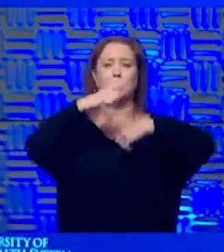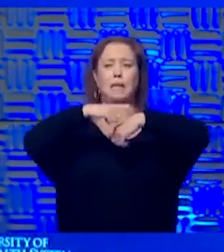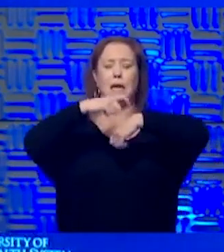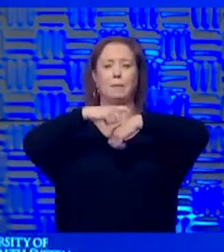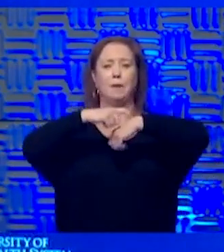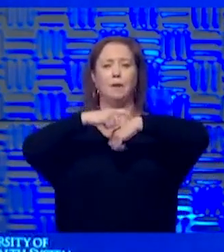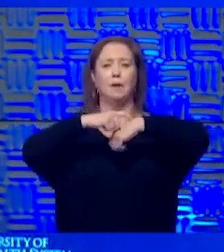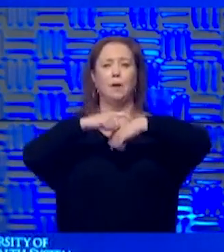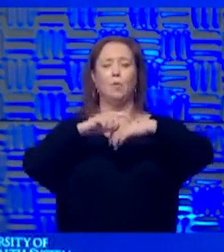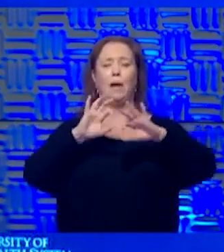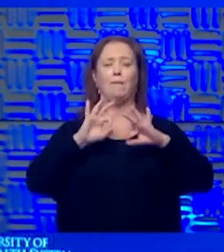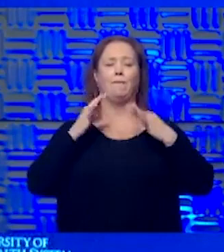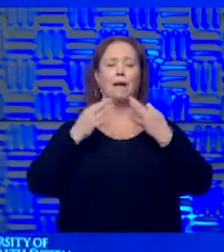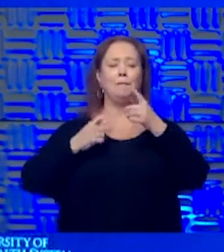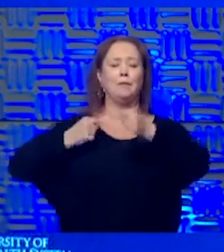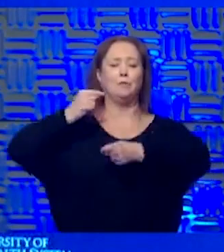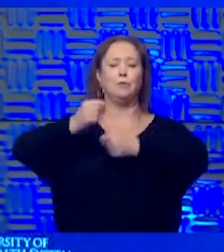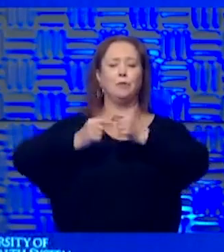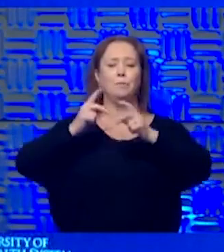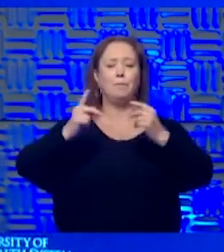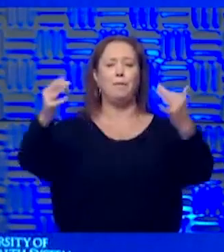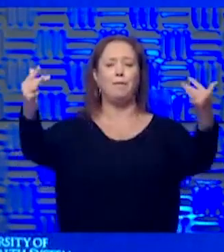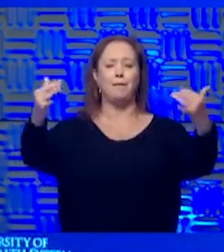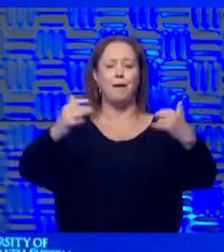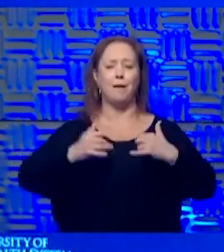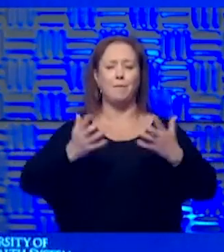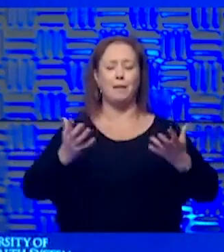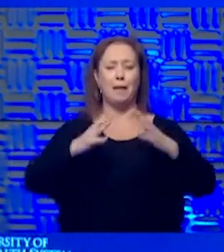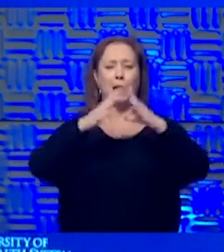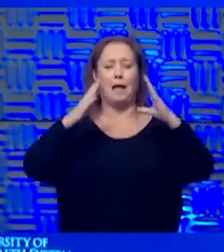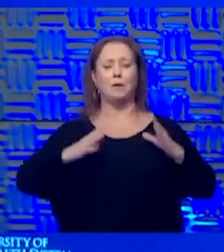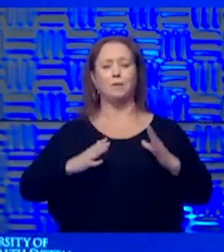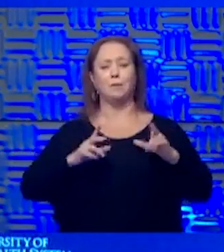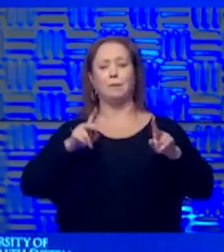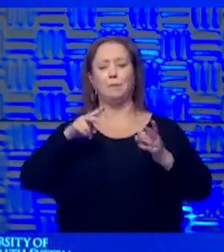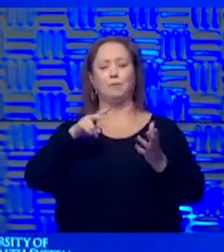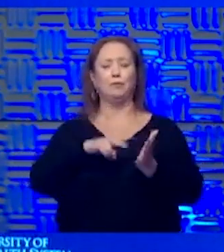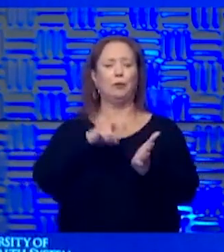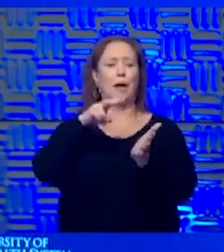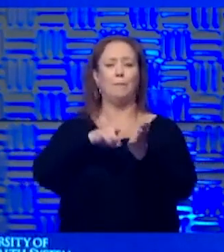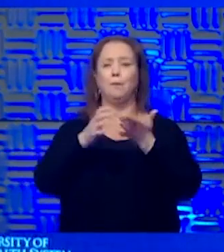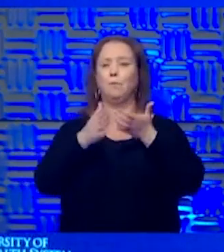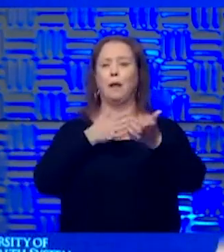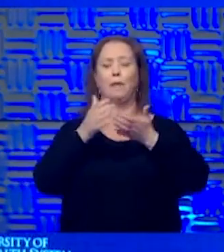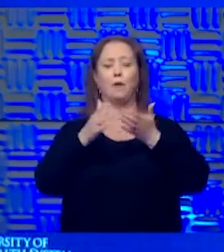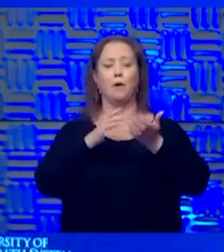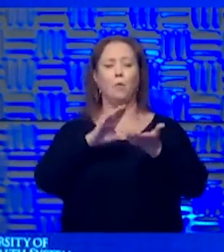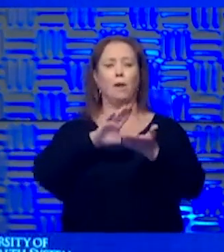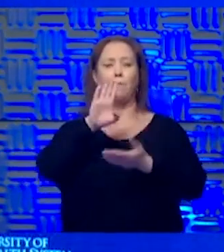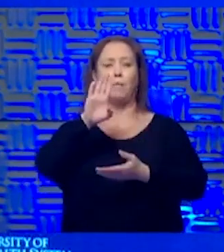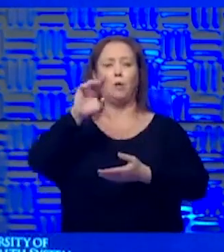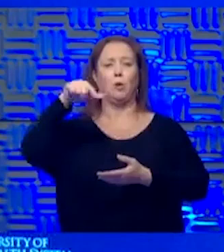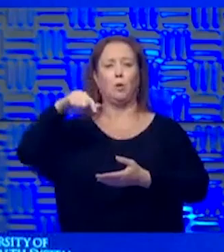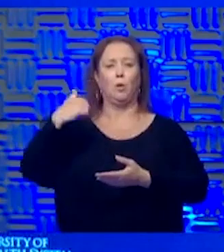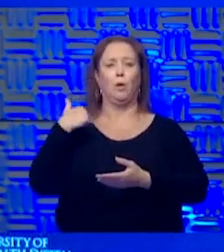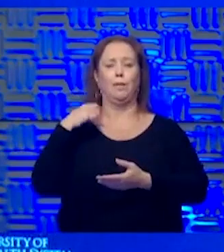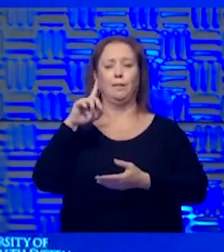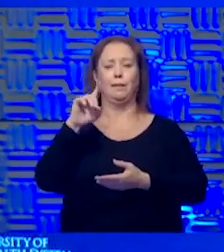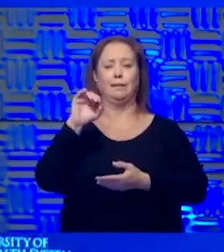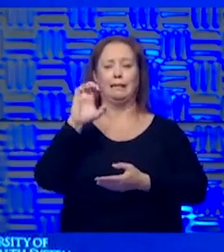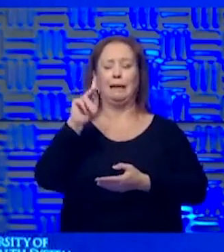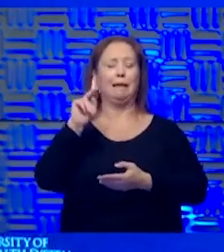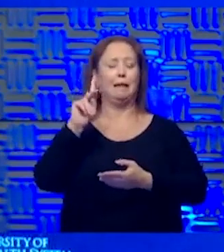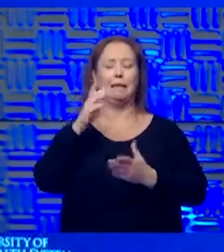have a great family tradition. Everybody would come over, we'd hang out the house, people would jump and do whatever, and we'd fix barbecue on the back deck, and man, that